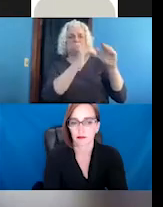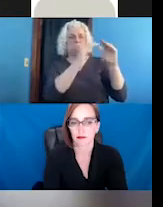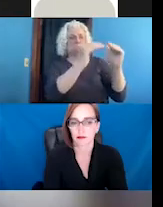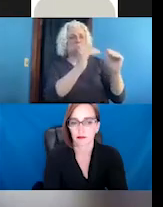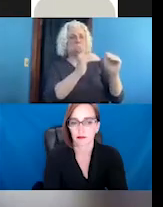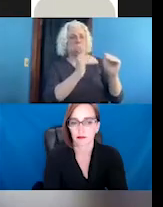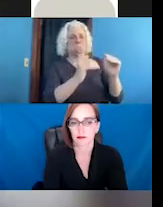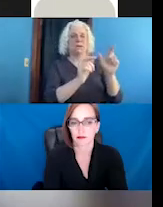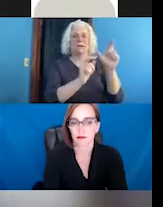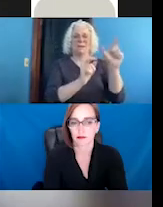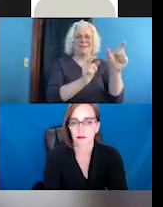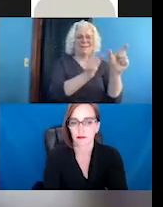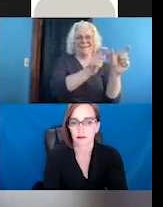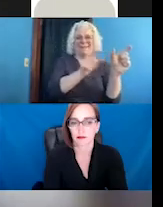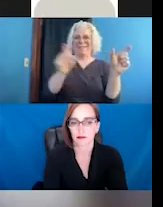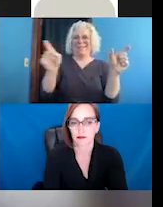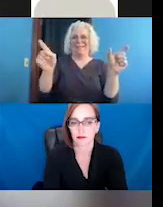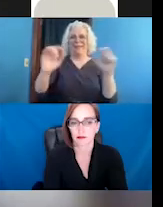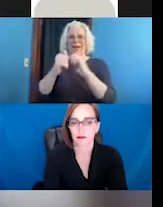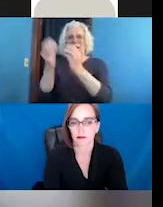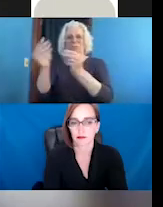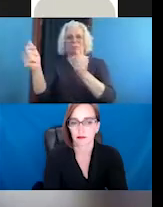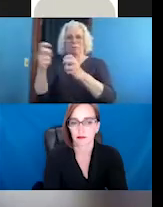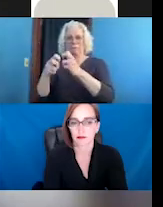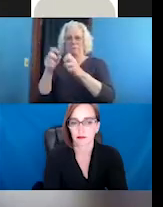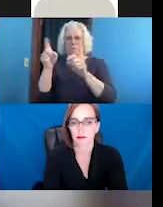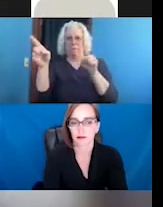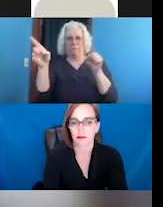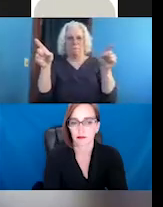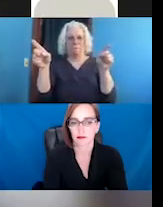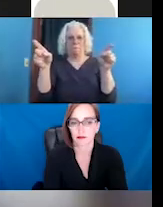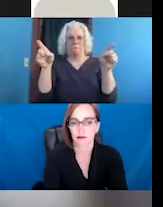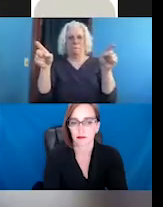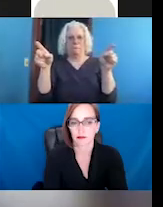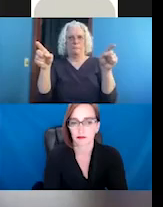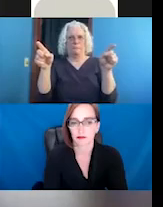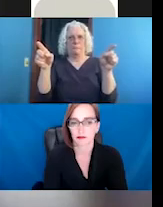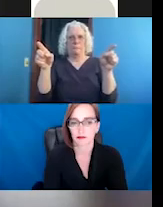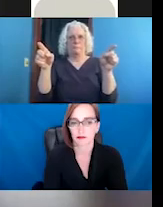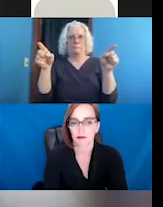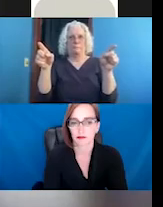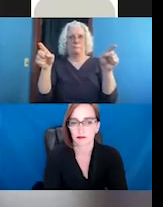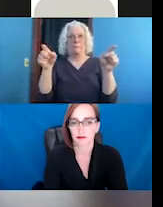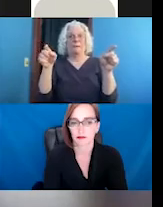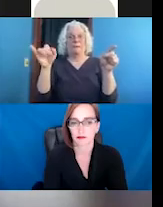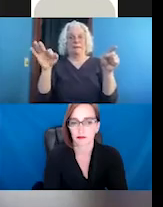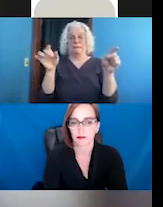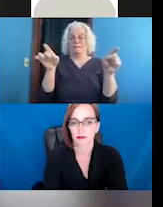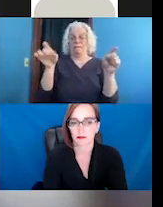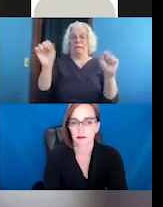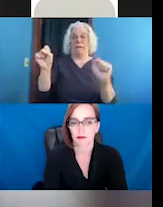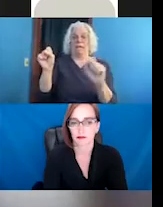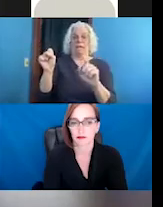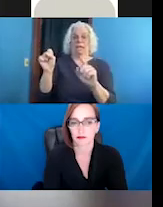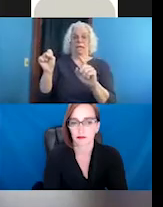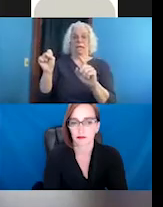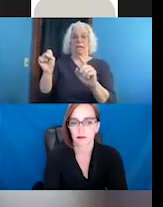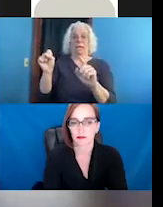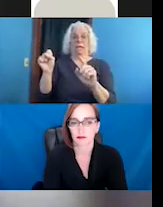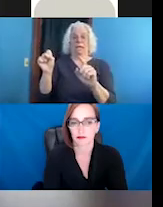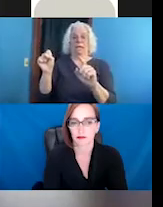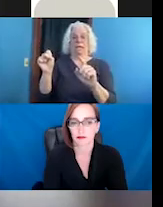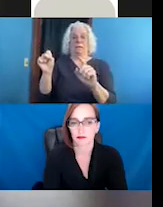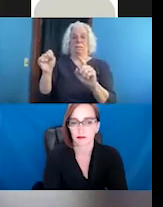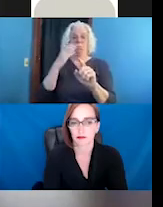solutions lend themselves to having a meaningful impact by using one-time